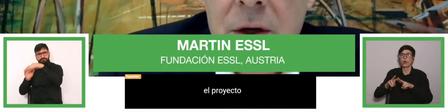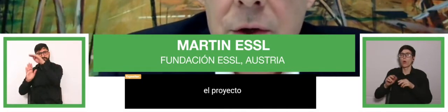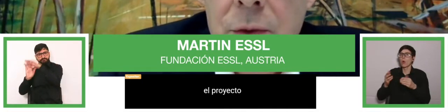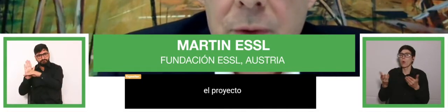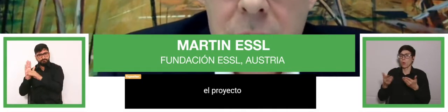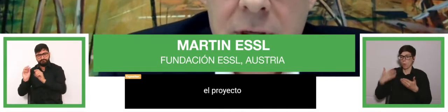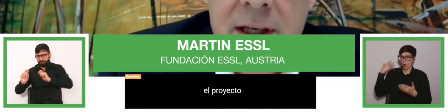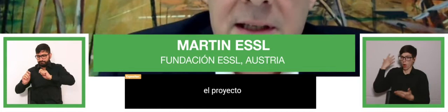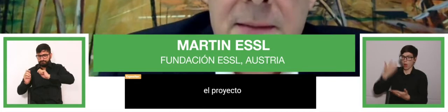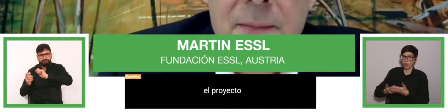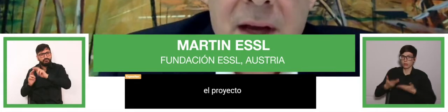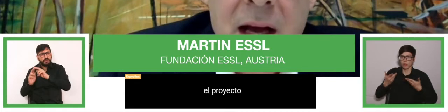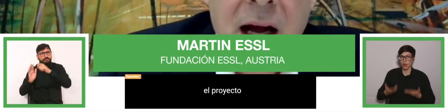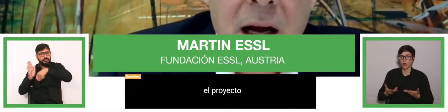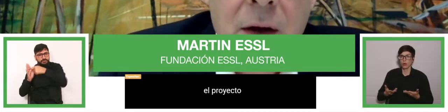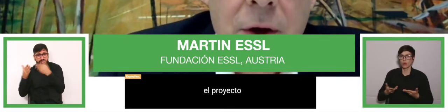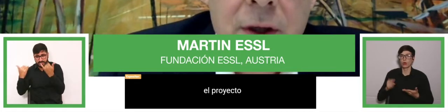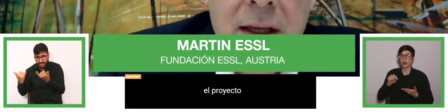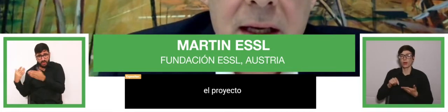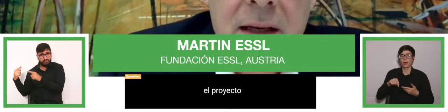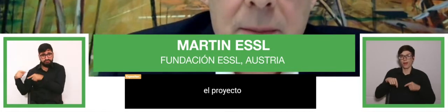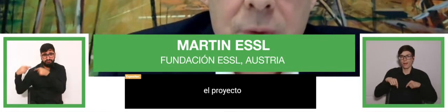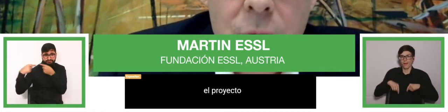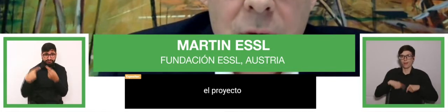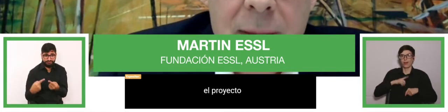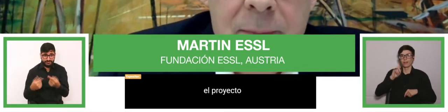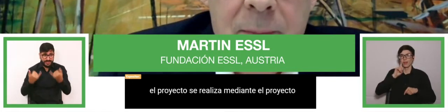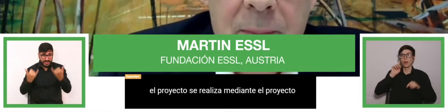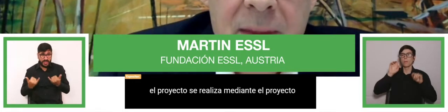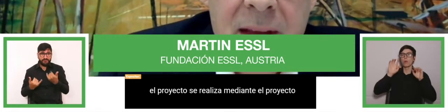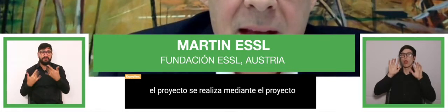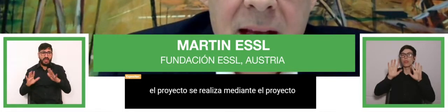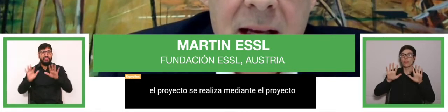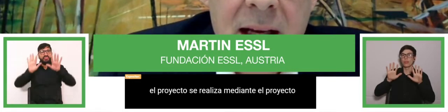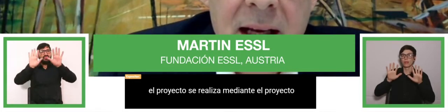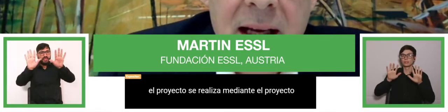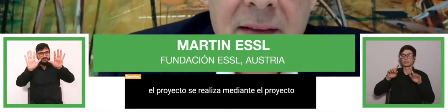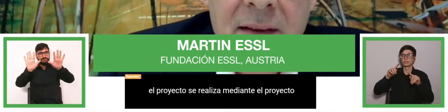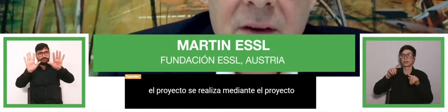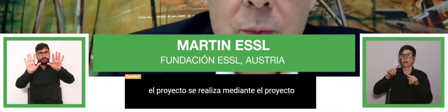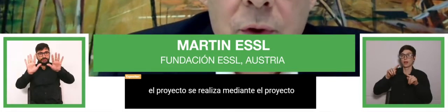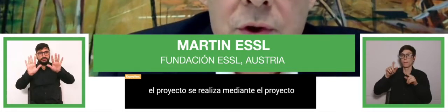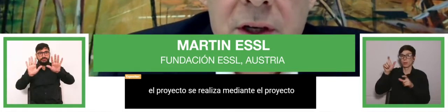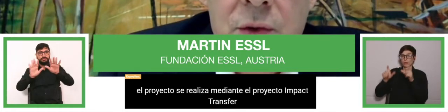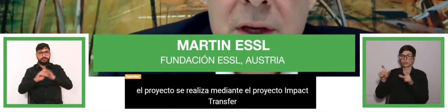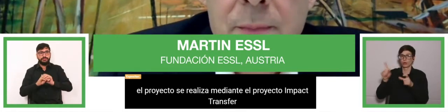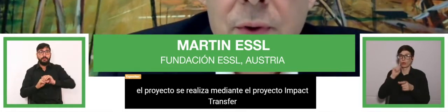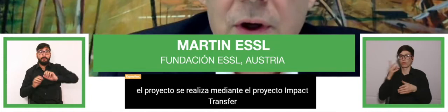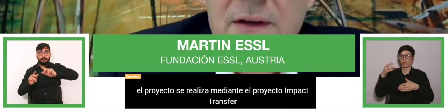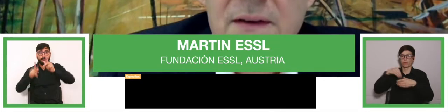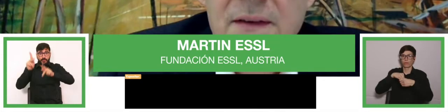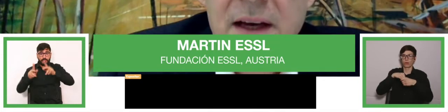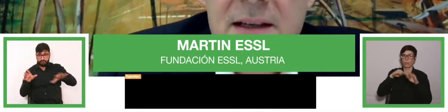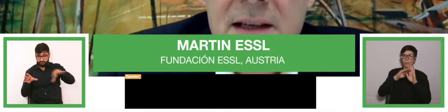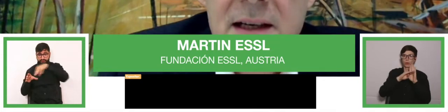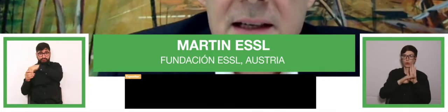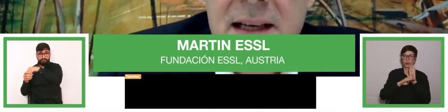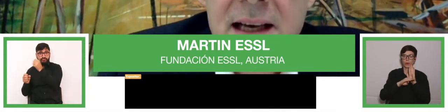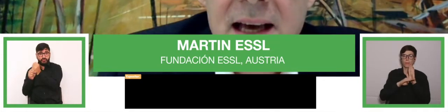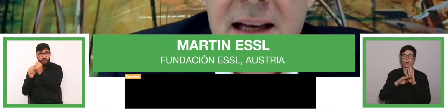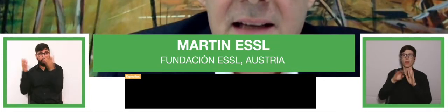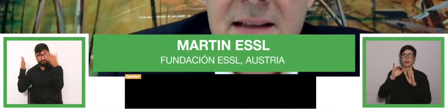10 new projects are currently in the program. In the CIRO project report, there